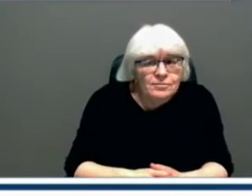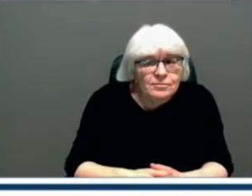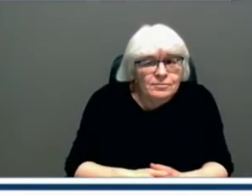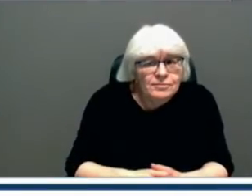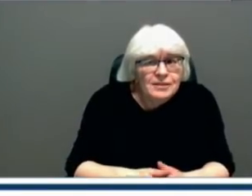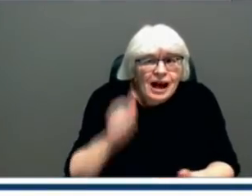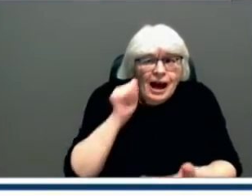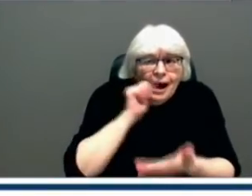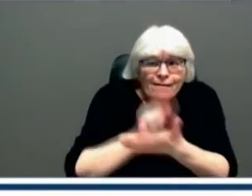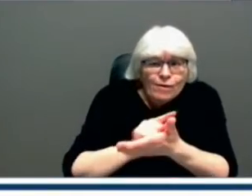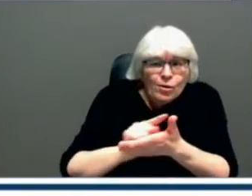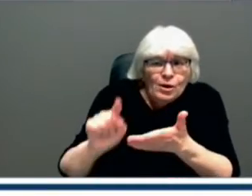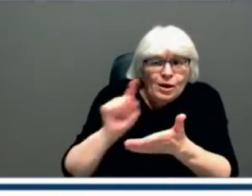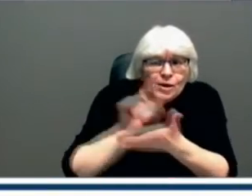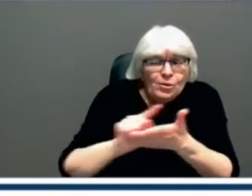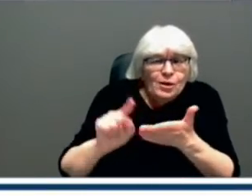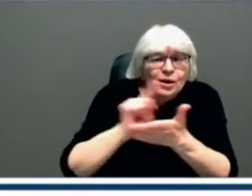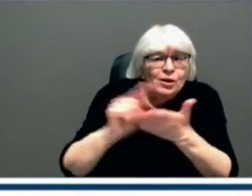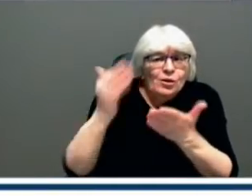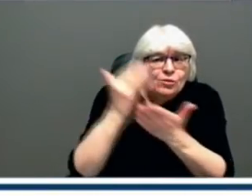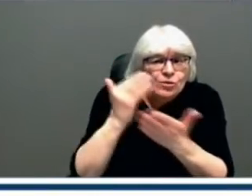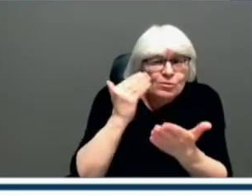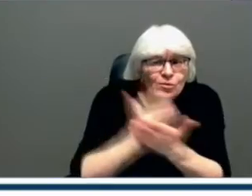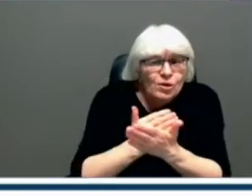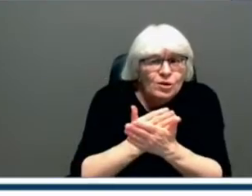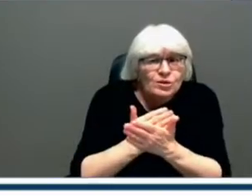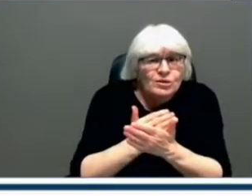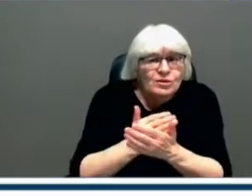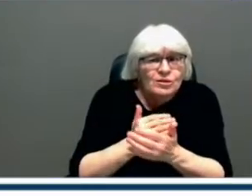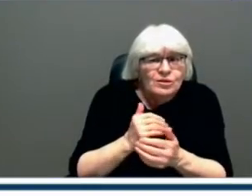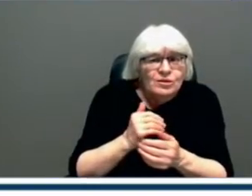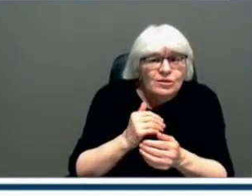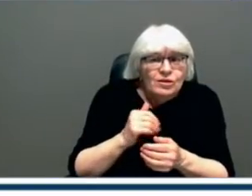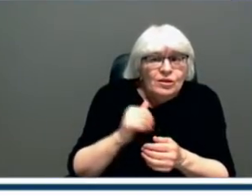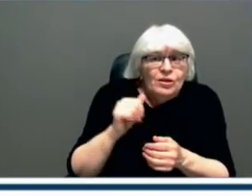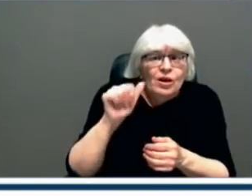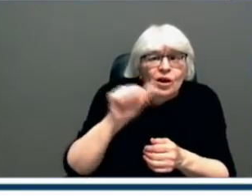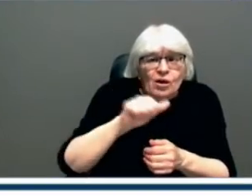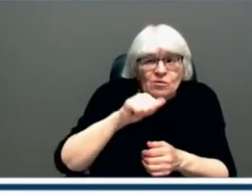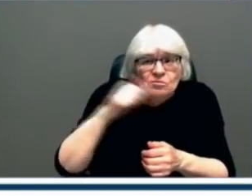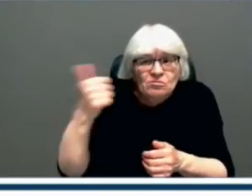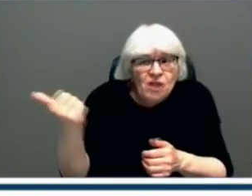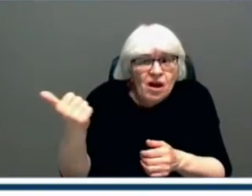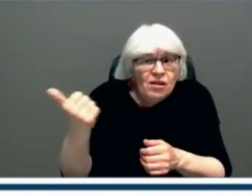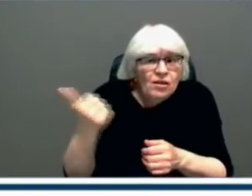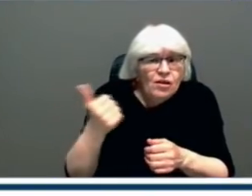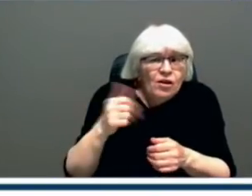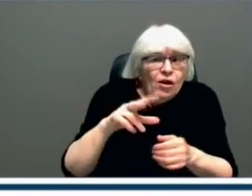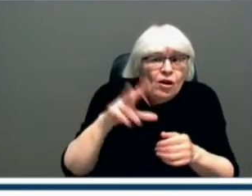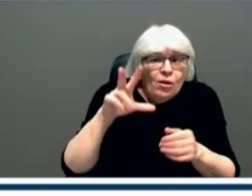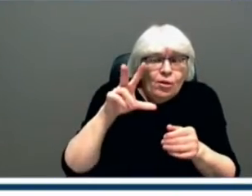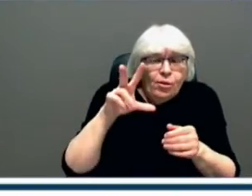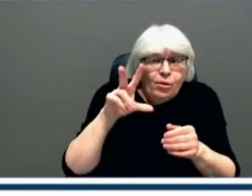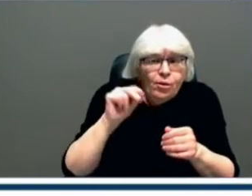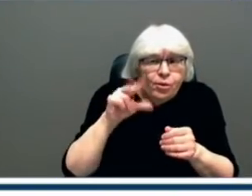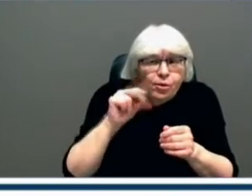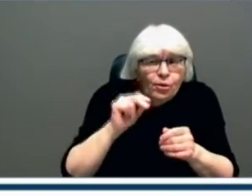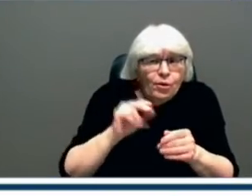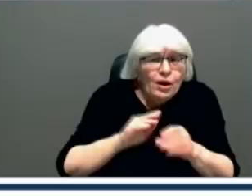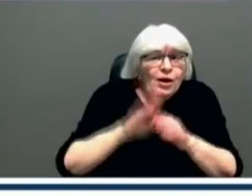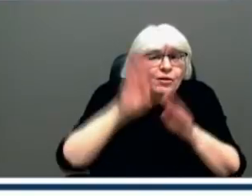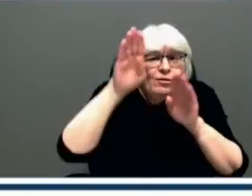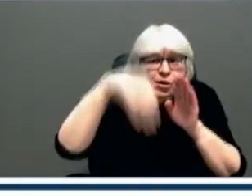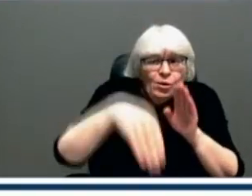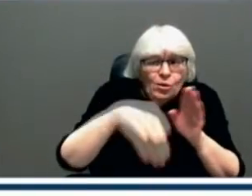that the rate of deaths is like 20 times lower than it was in the first wave, but we're having far more than 20 times as